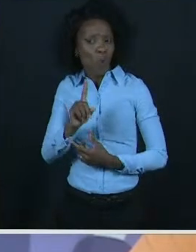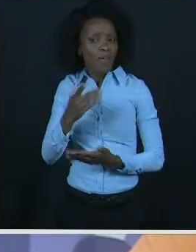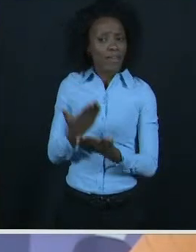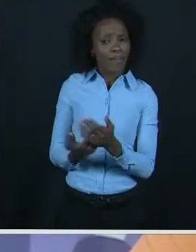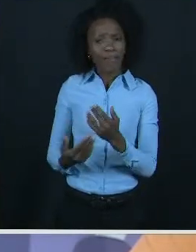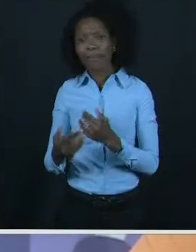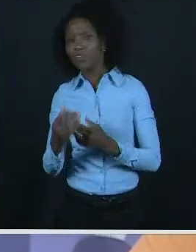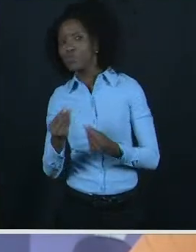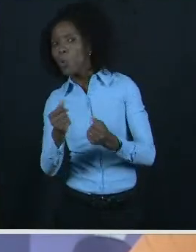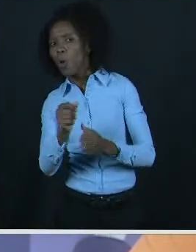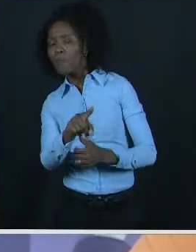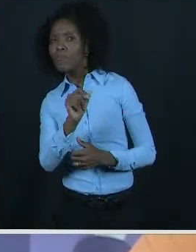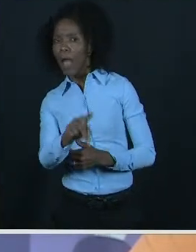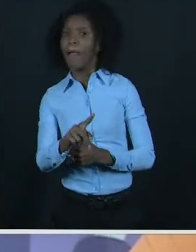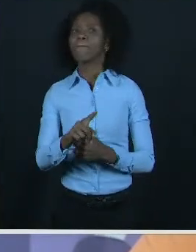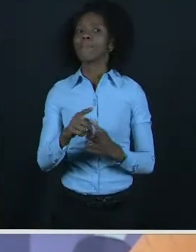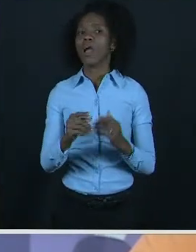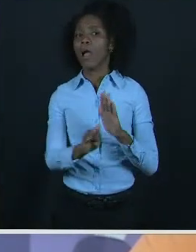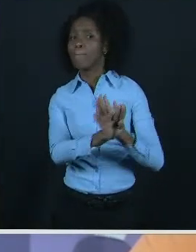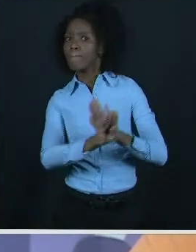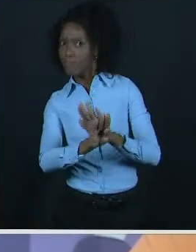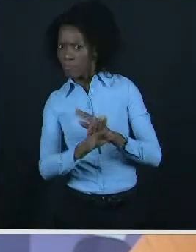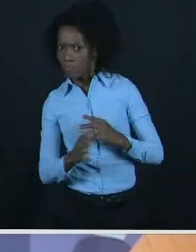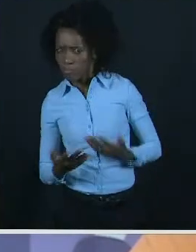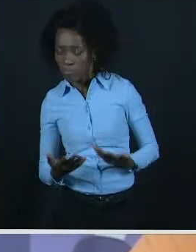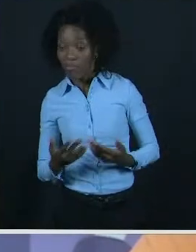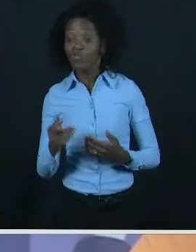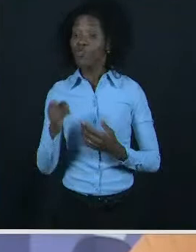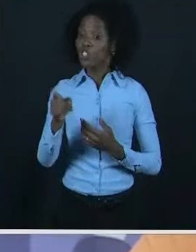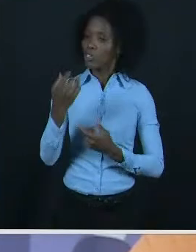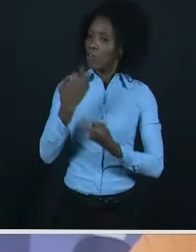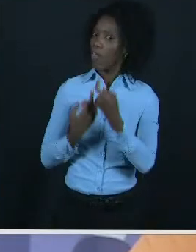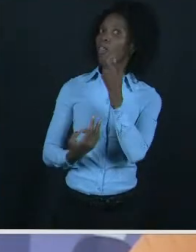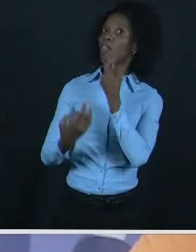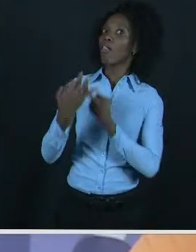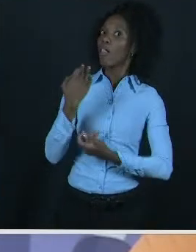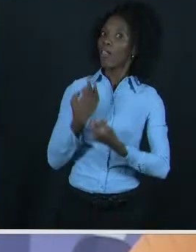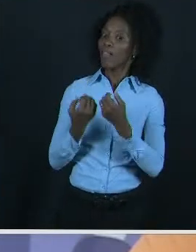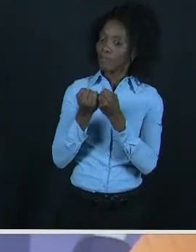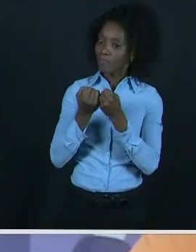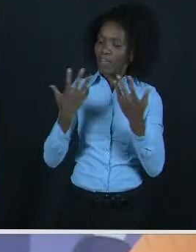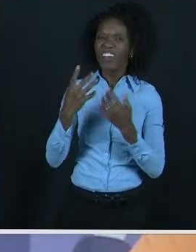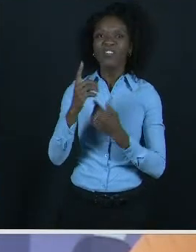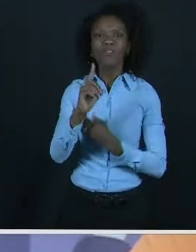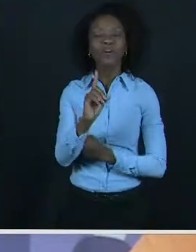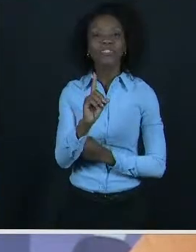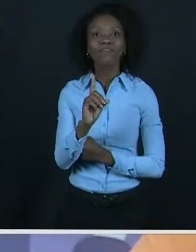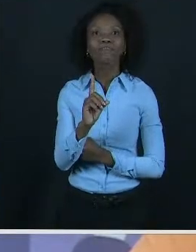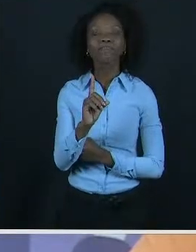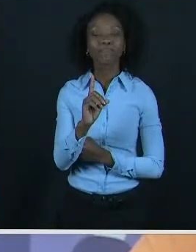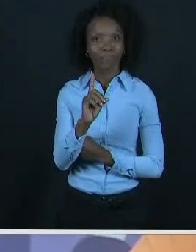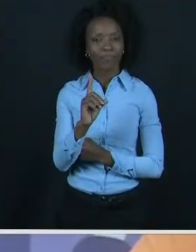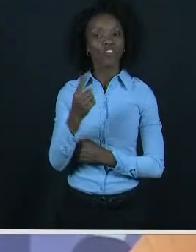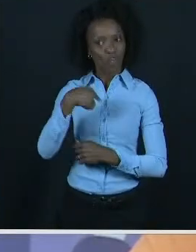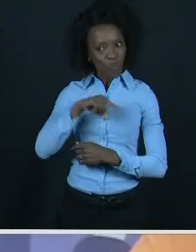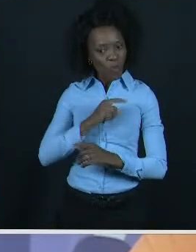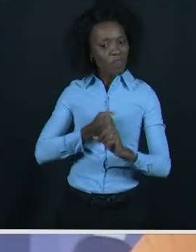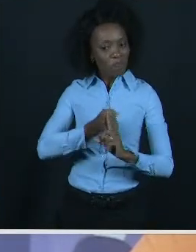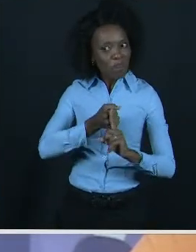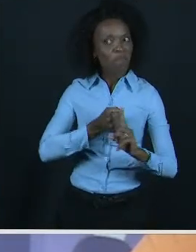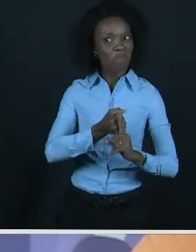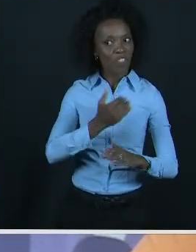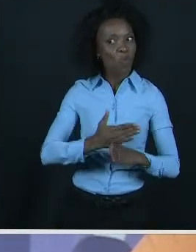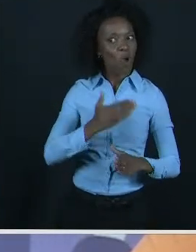violence as well. And many of the things that she related are things that we are working on. And she